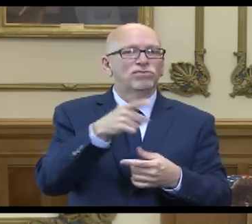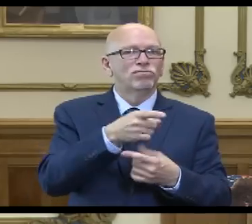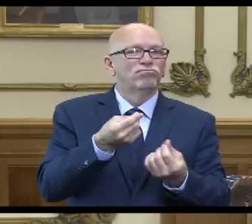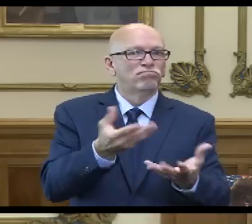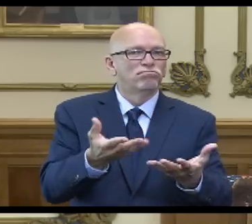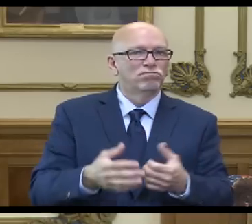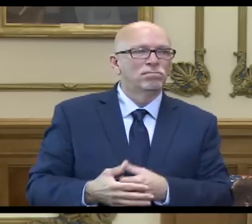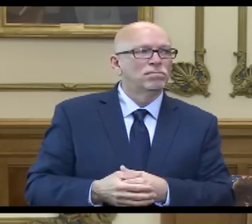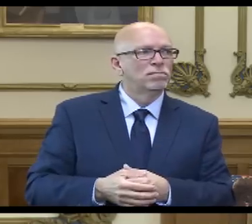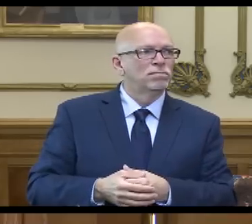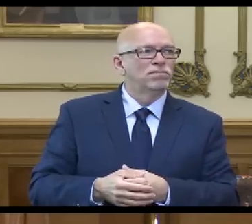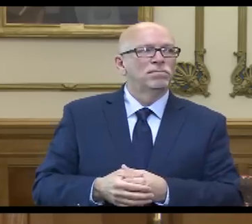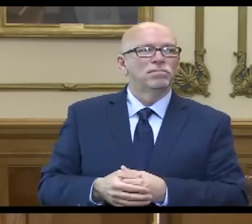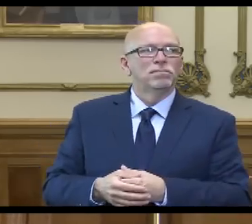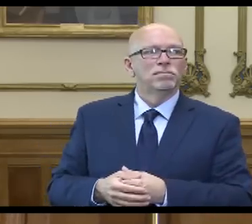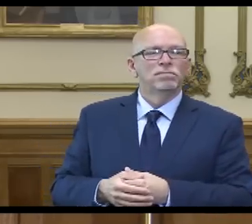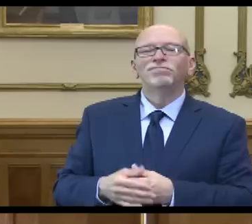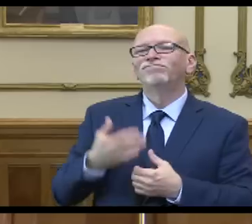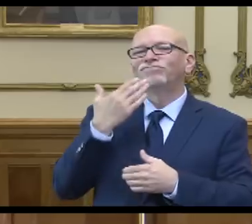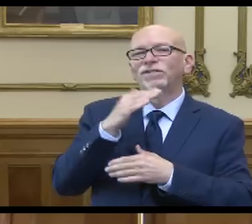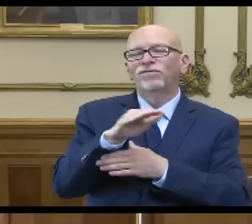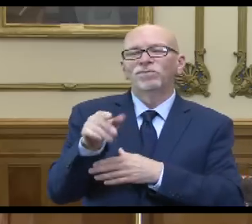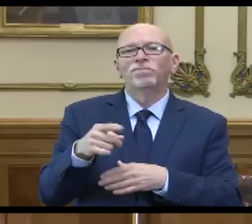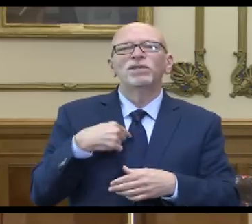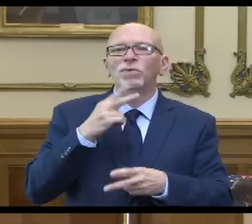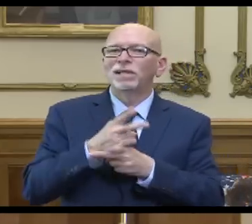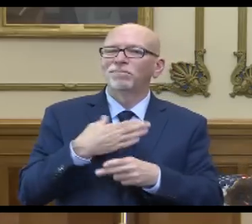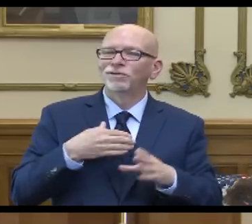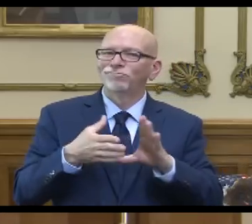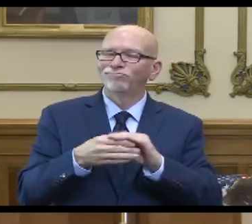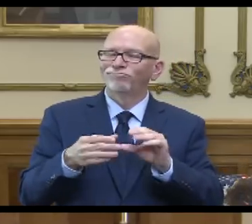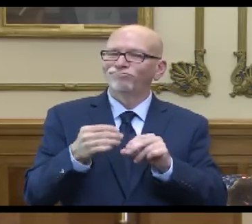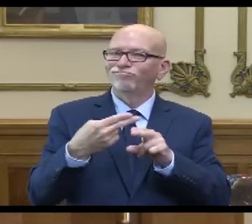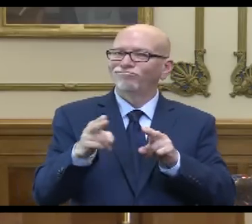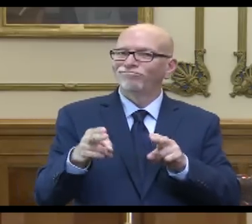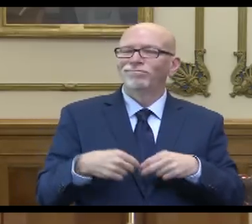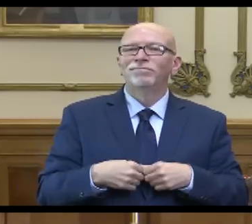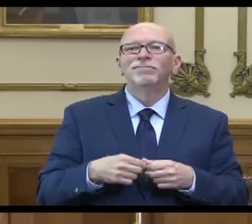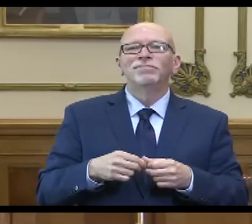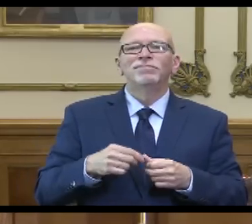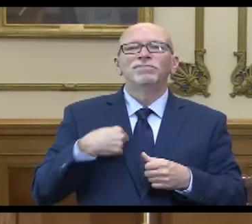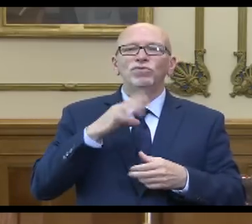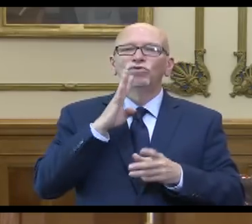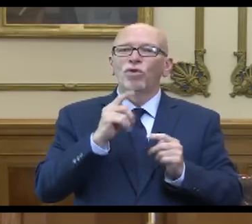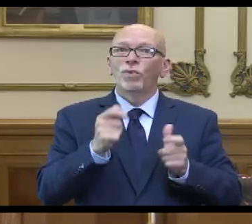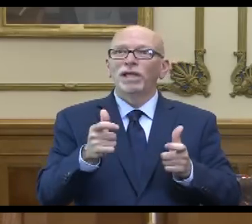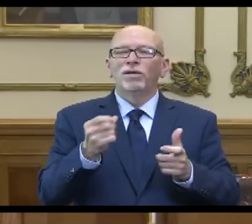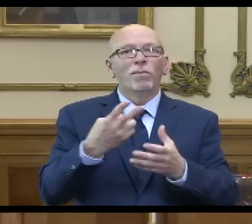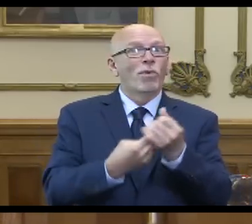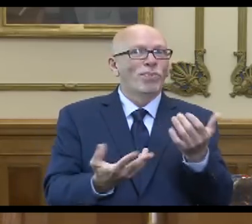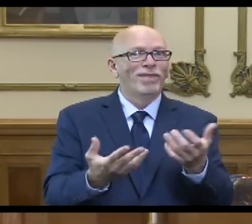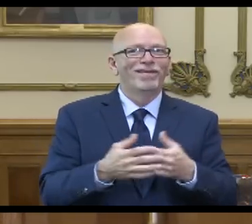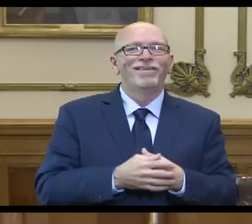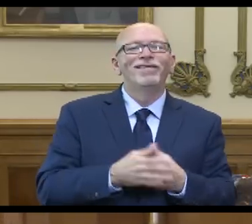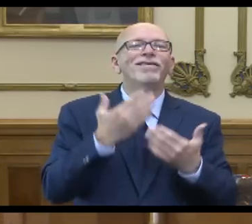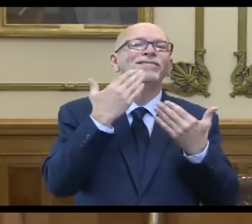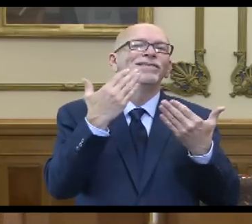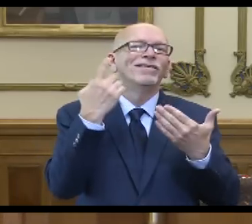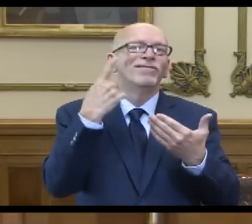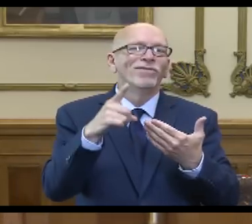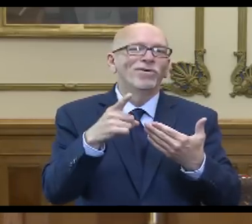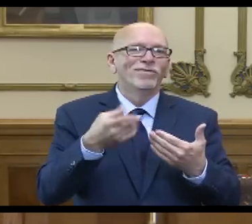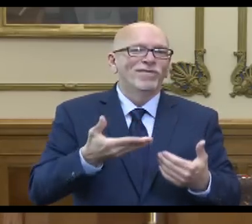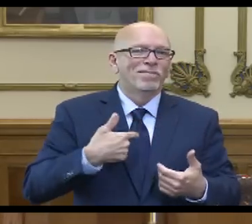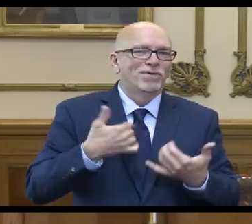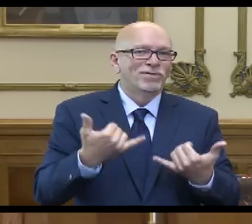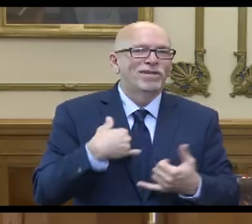Good afternoon. I will keep my remarks brief or talk quickly or both. Thank you so much for having me